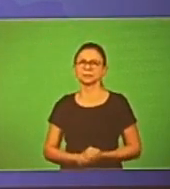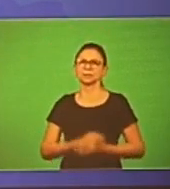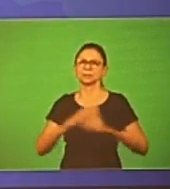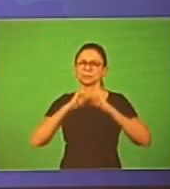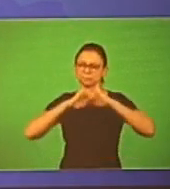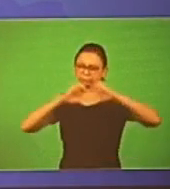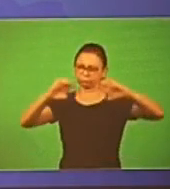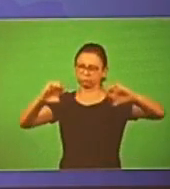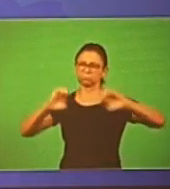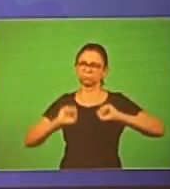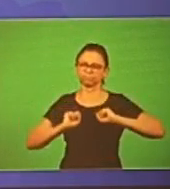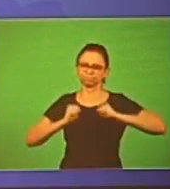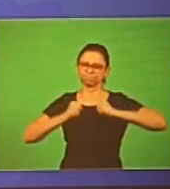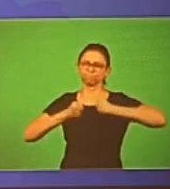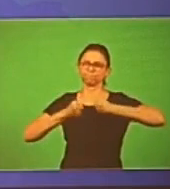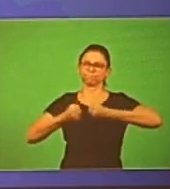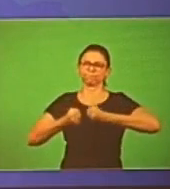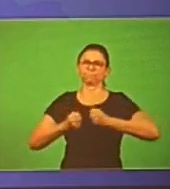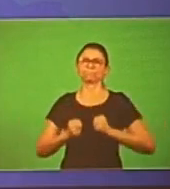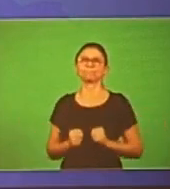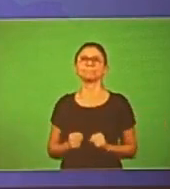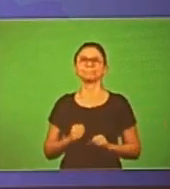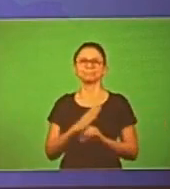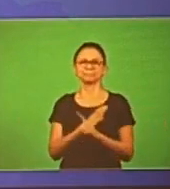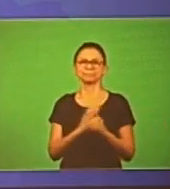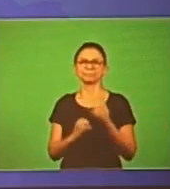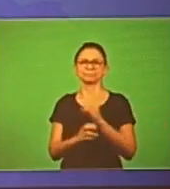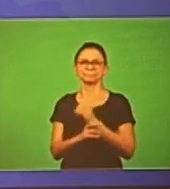brethren were prepared for the